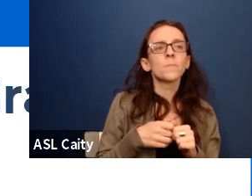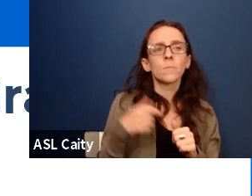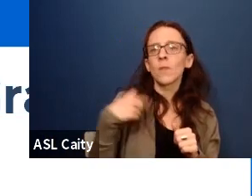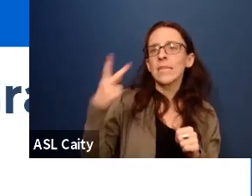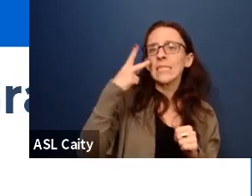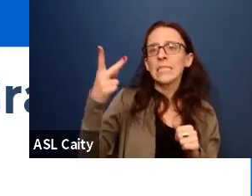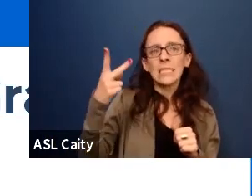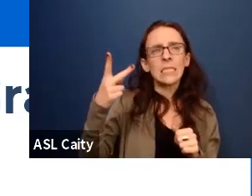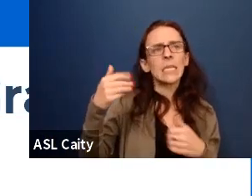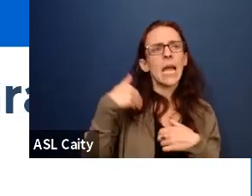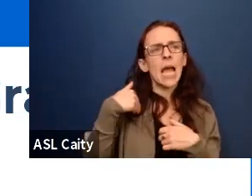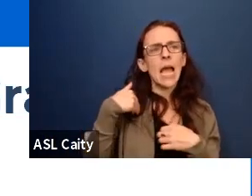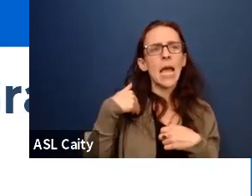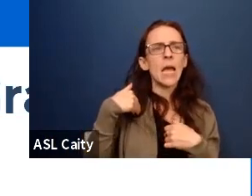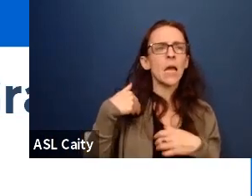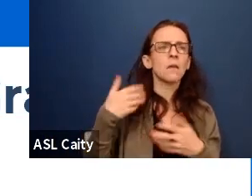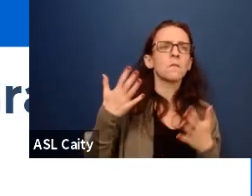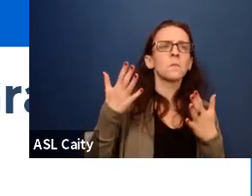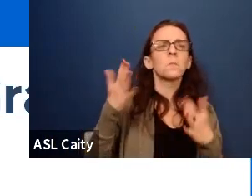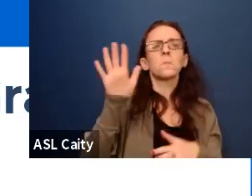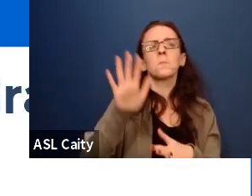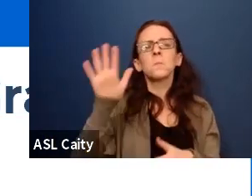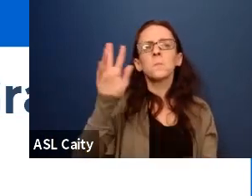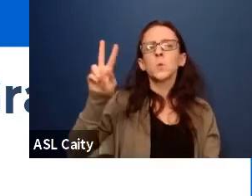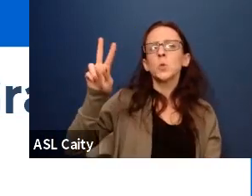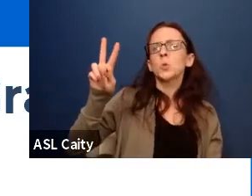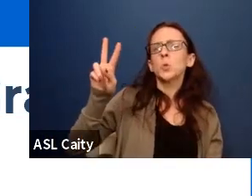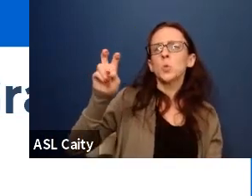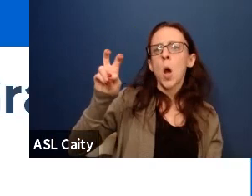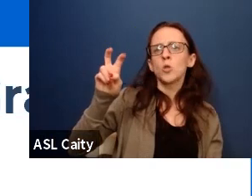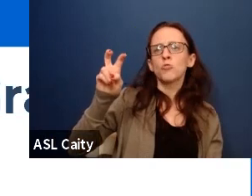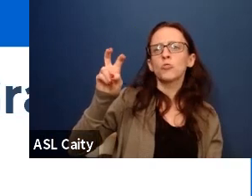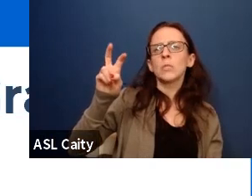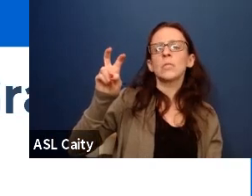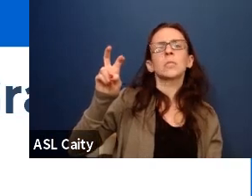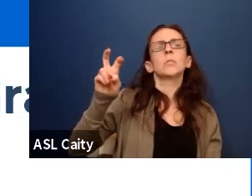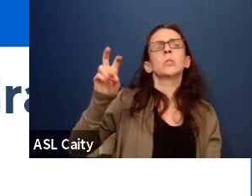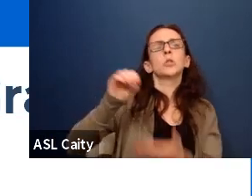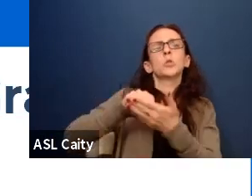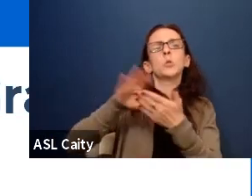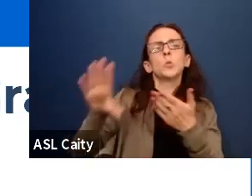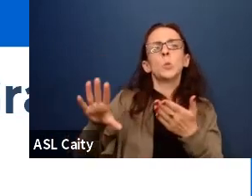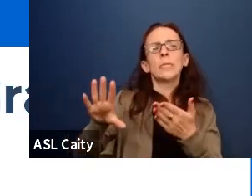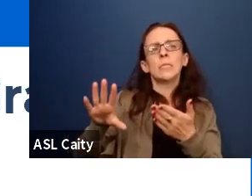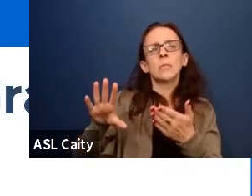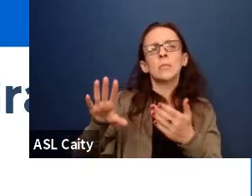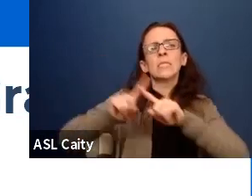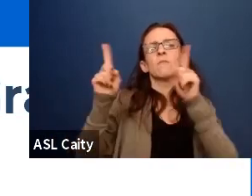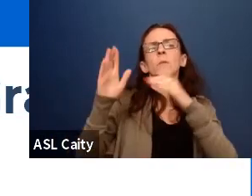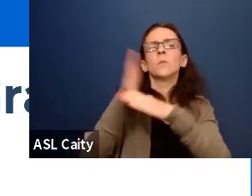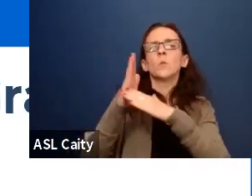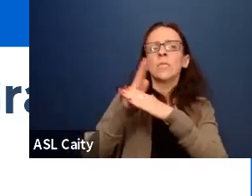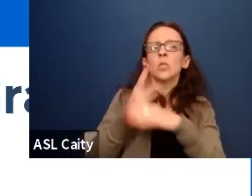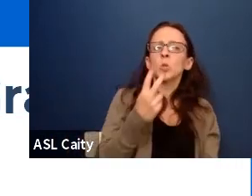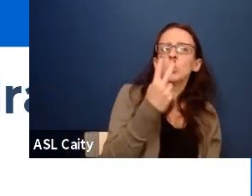variation of about 200 students between tier 2 and tier 3 in the 4-tier